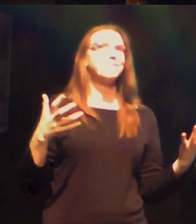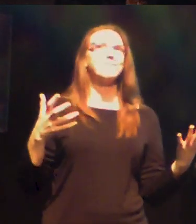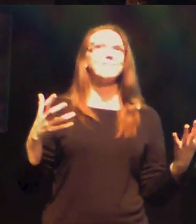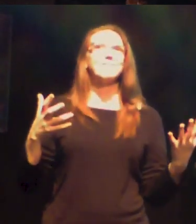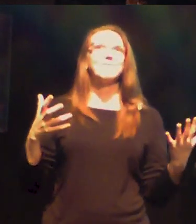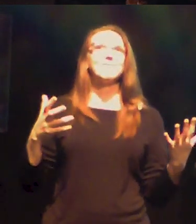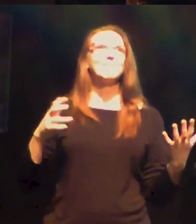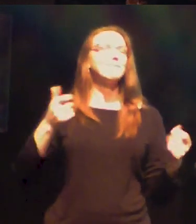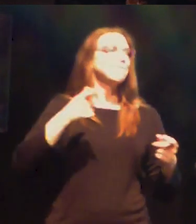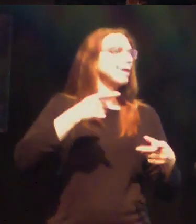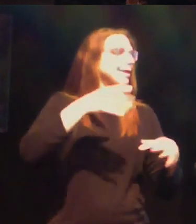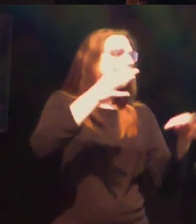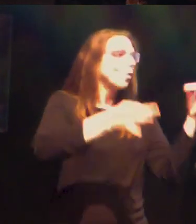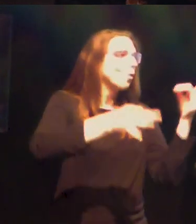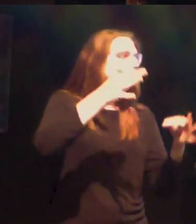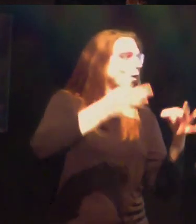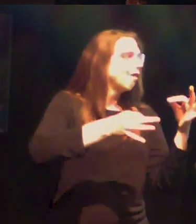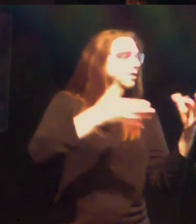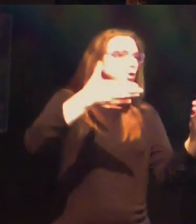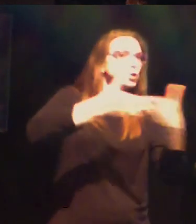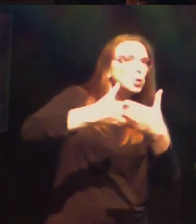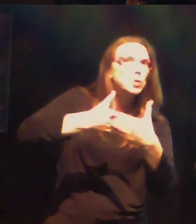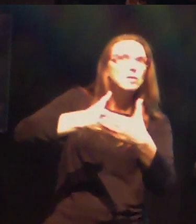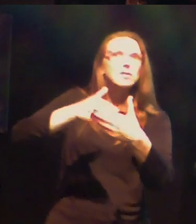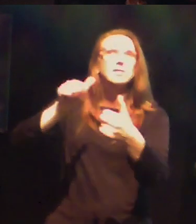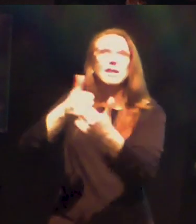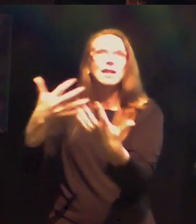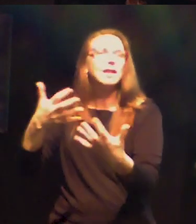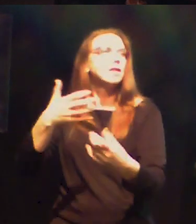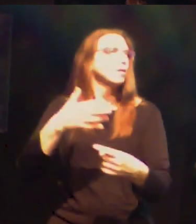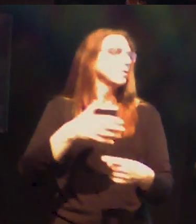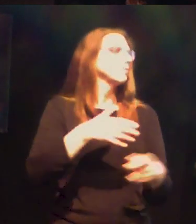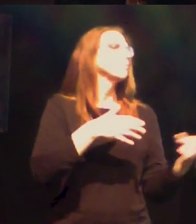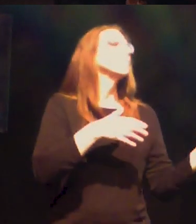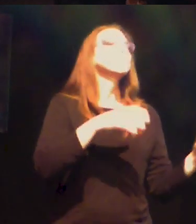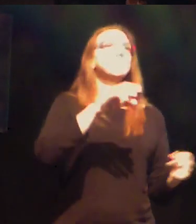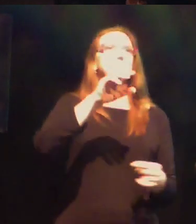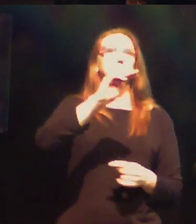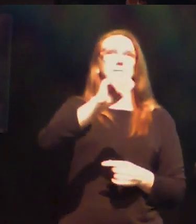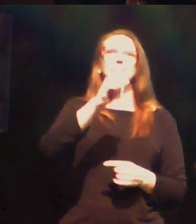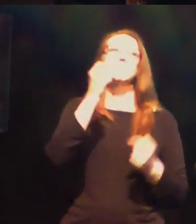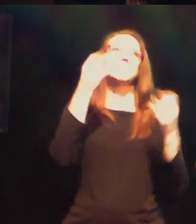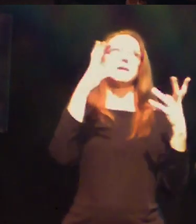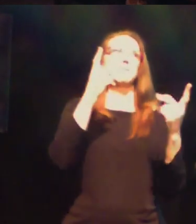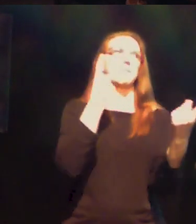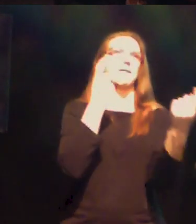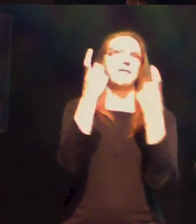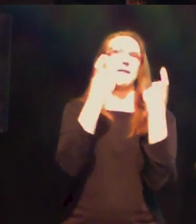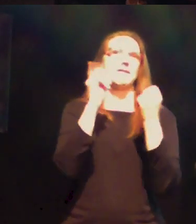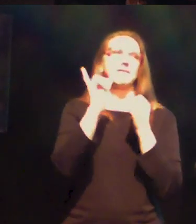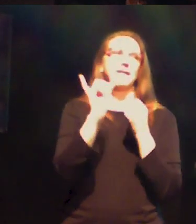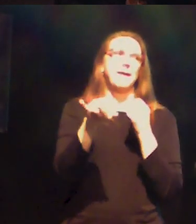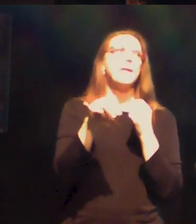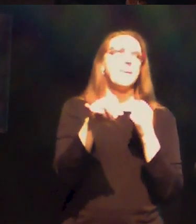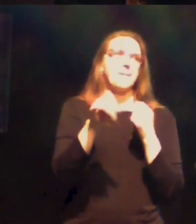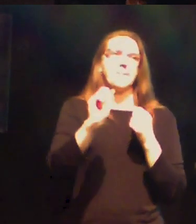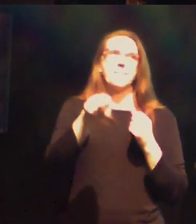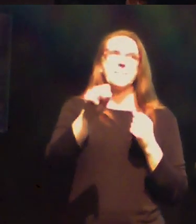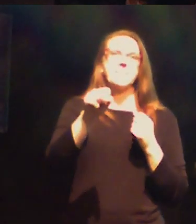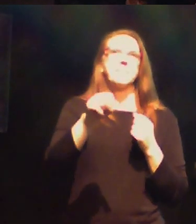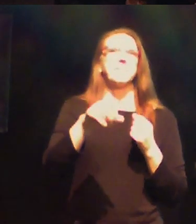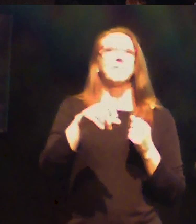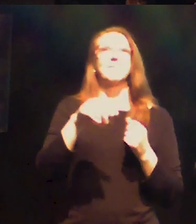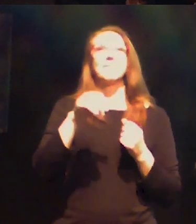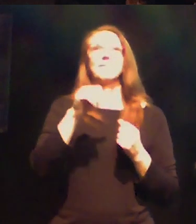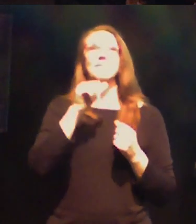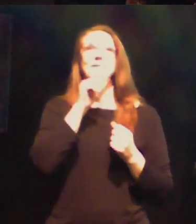Is there litigation? I mean, we've had many people ask that question, and I guess it's